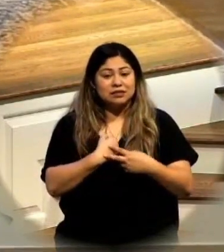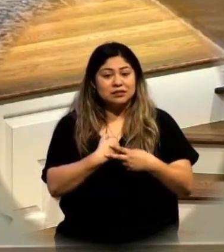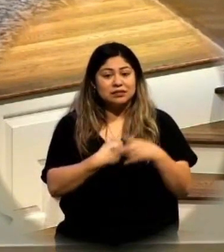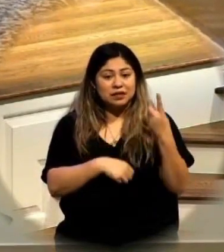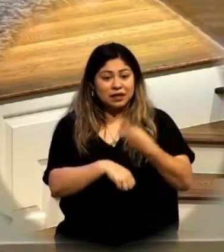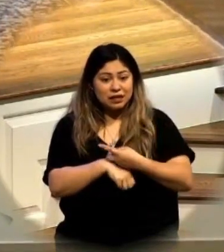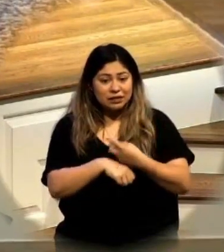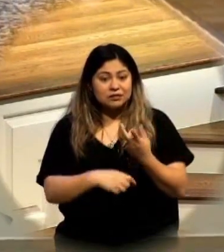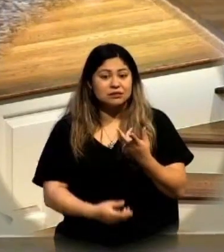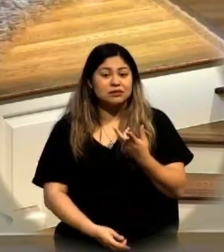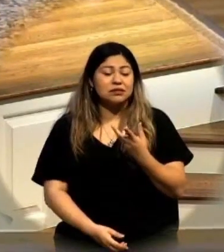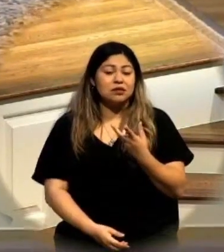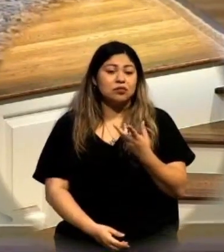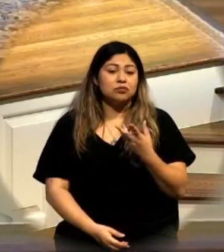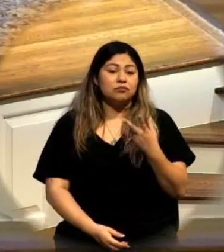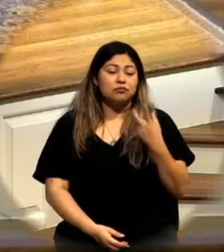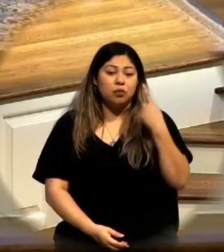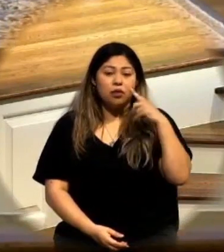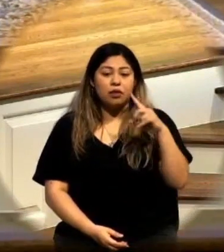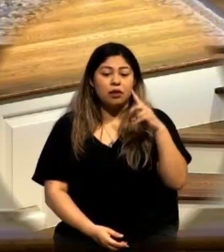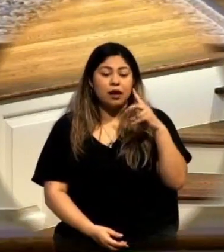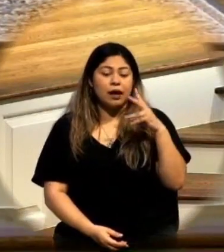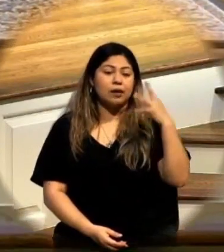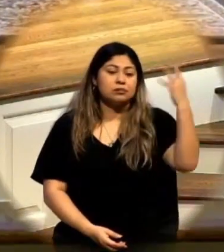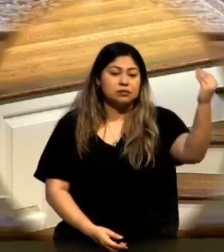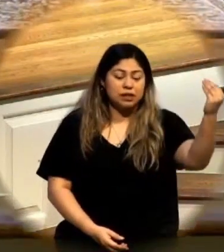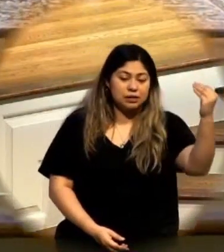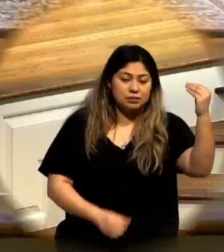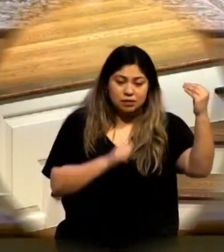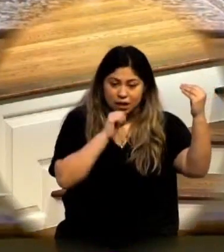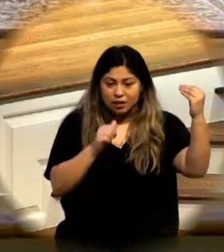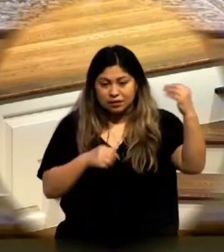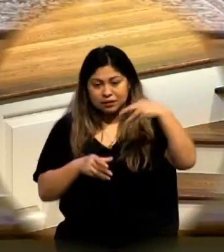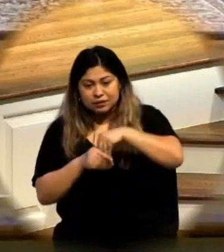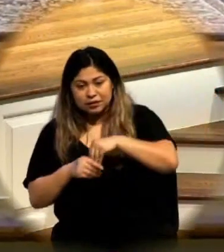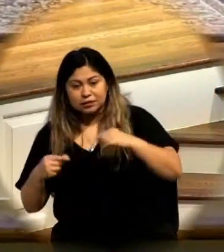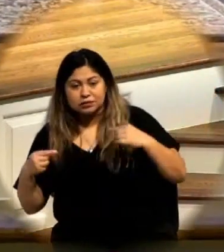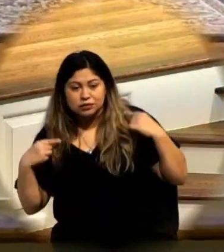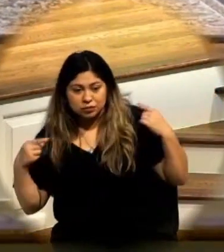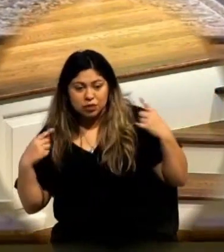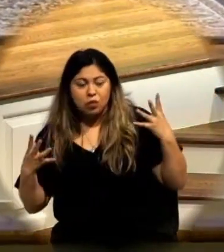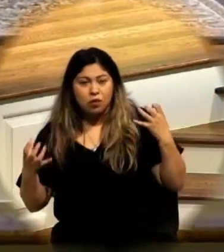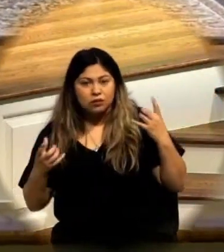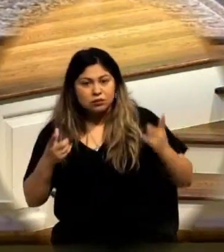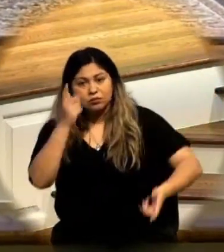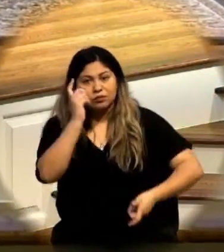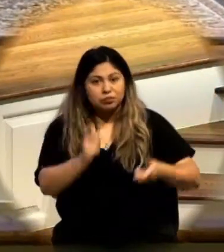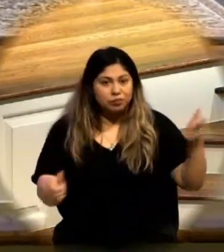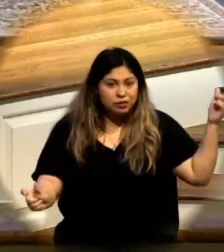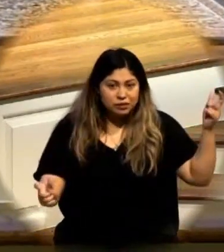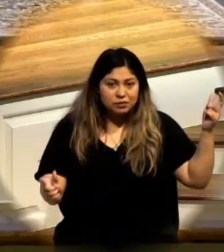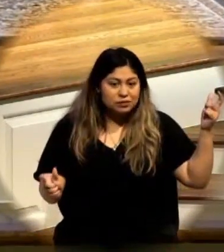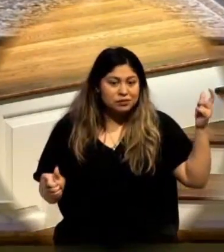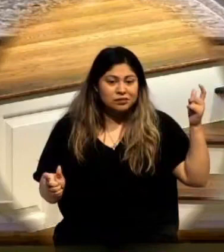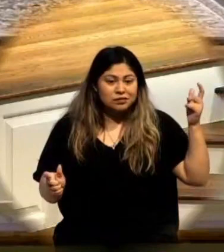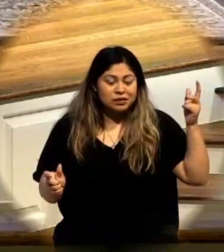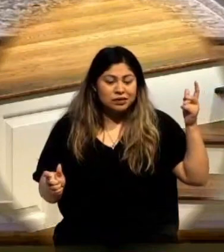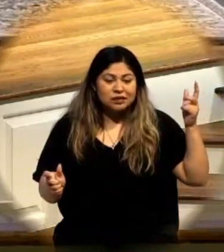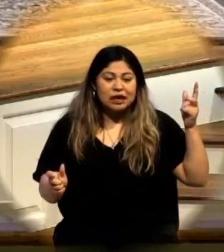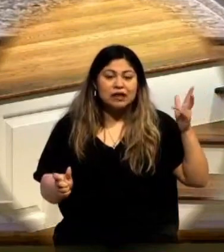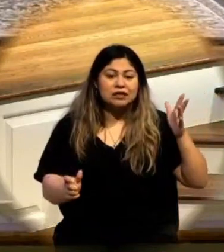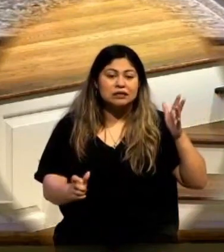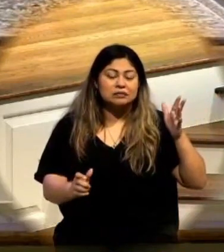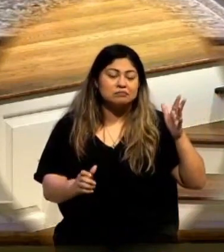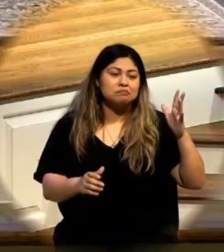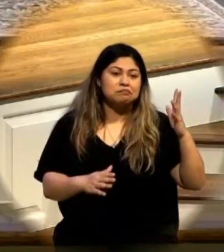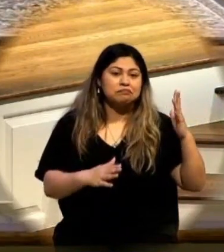the gym to help with anxieties about the pandemic. But we are wanting that to be a really big neighborhood outreach. And so we would love